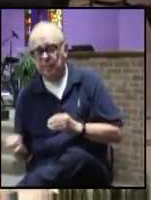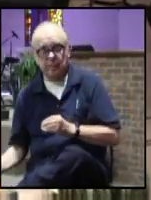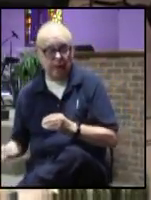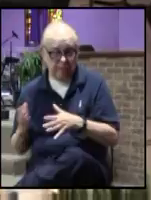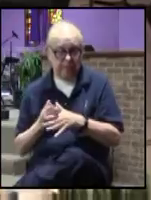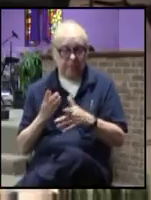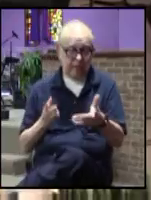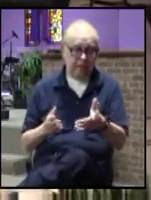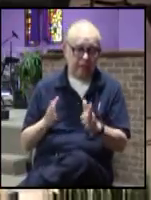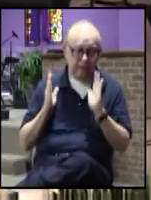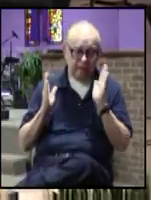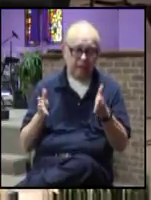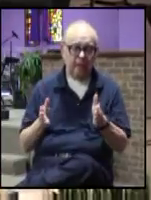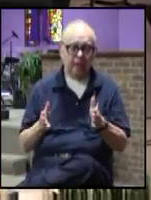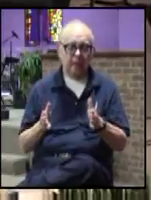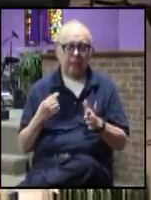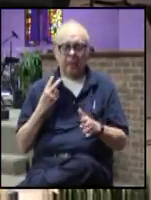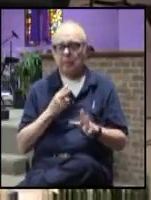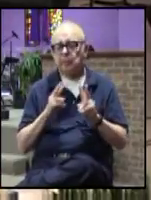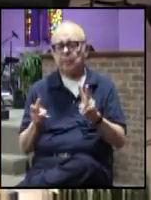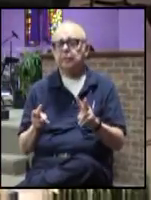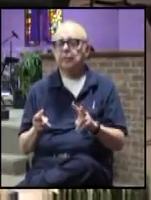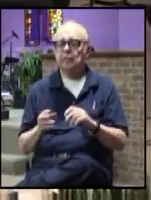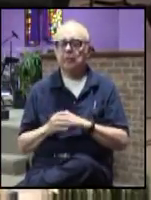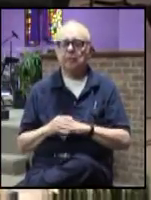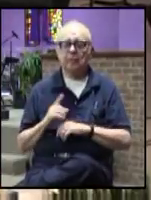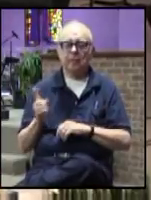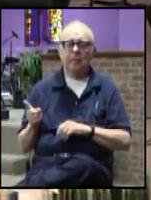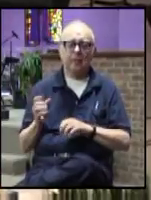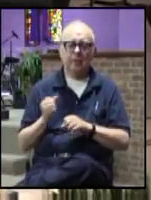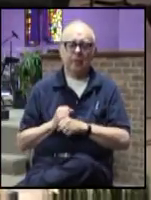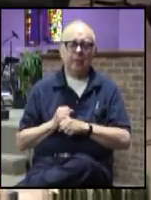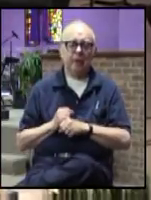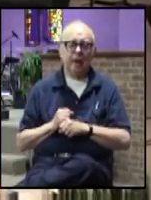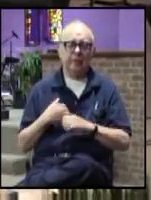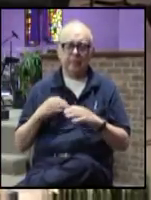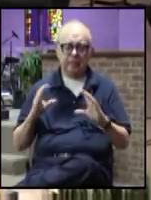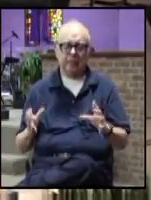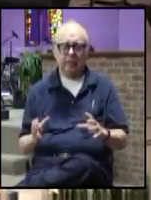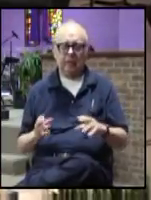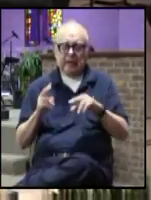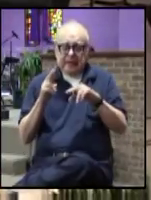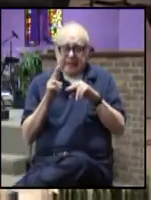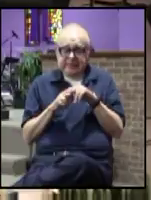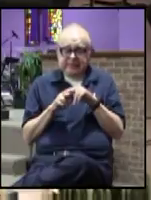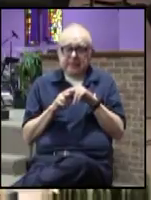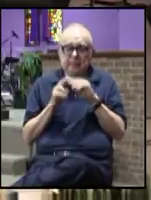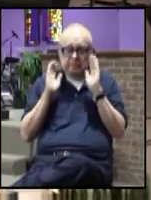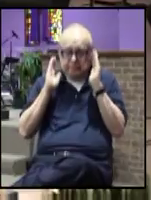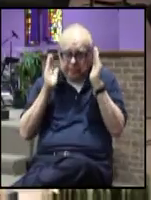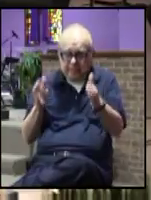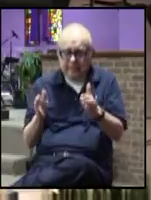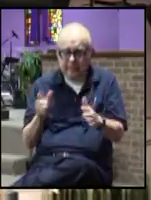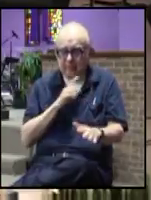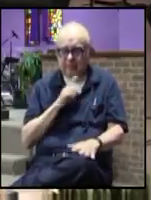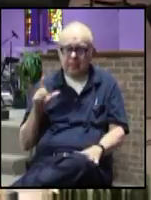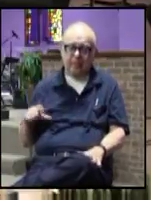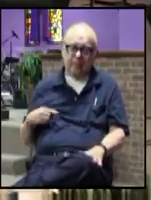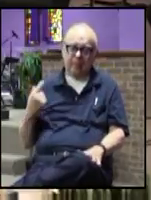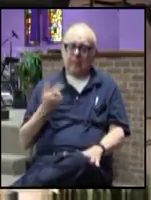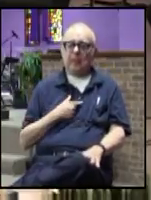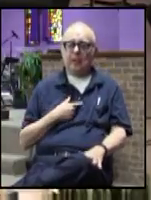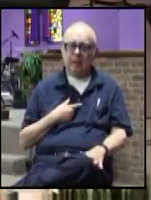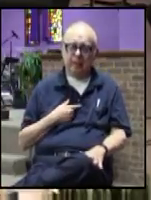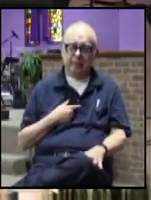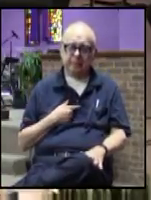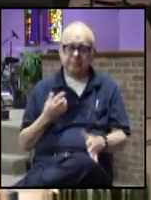about, and they're disrupting. Listen, man, we've been watching you. You got this crowd on the seat. And Lord, we